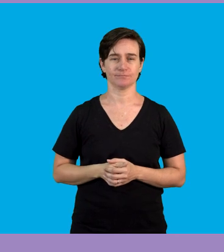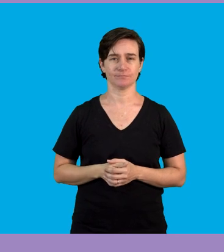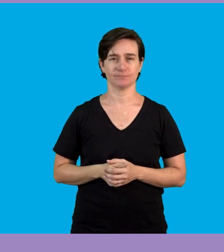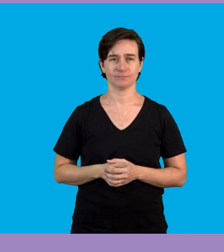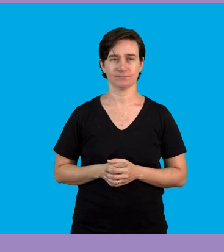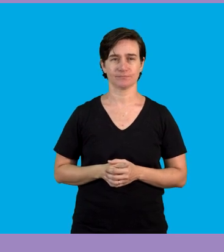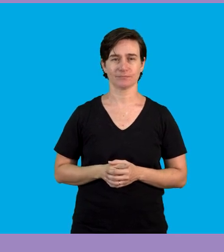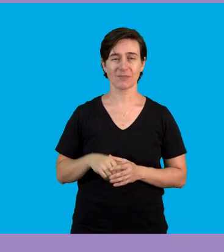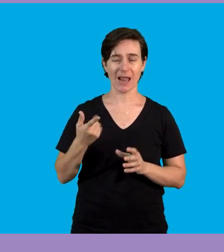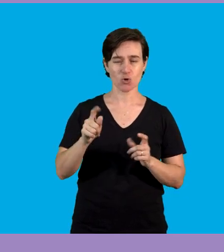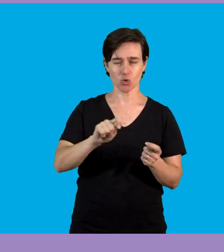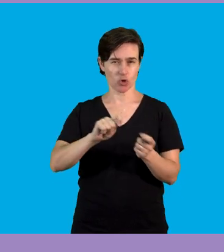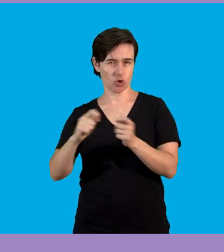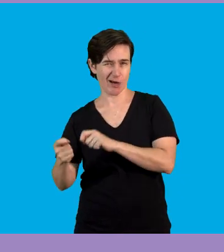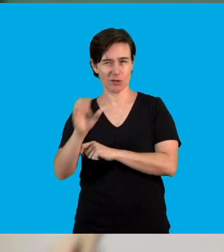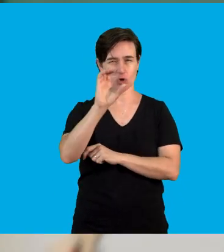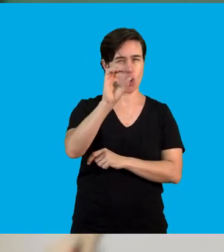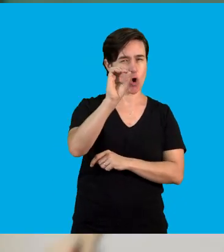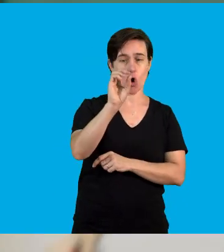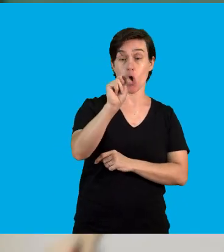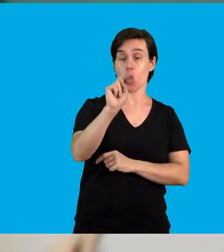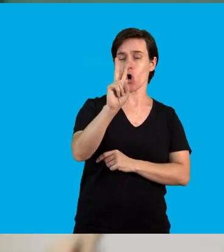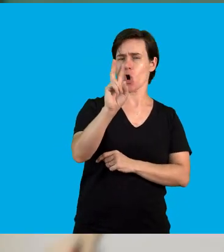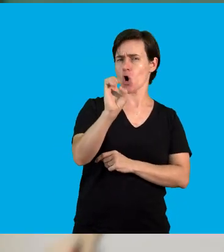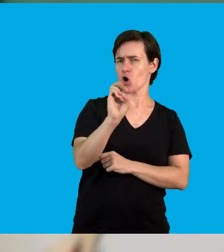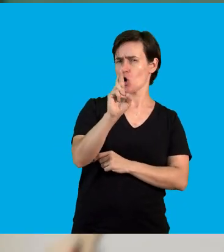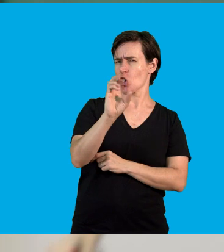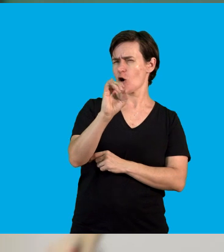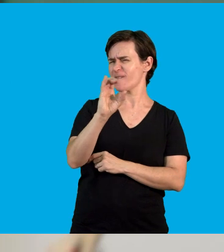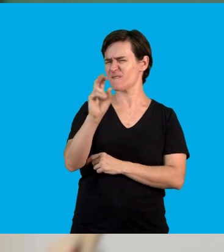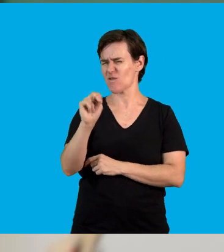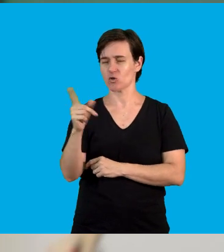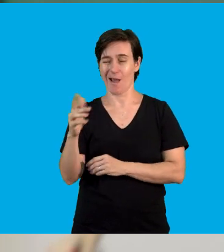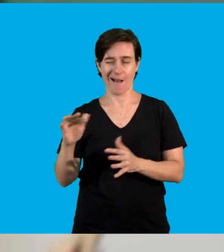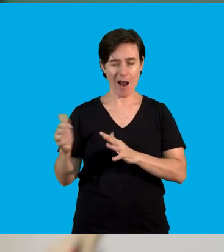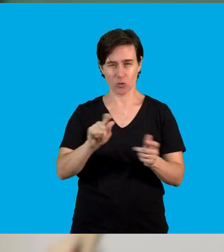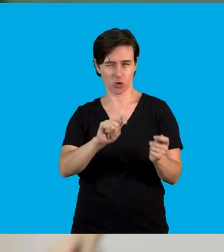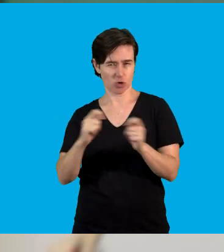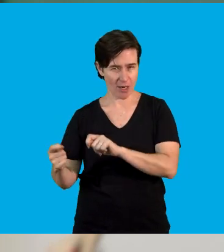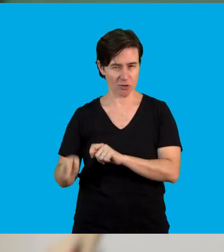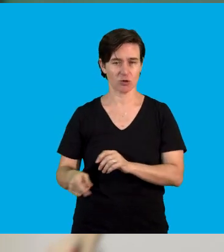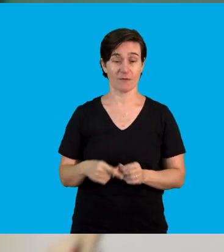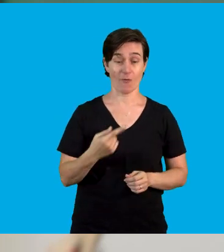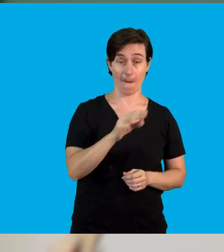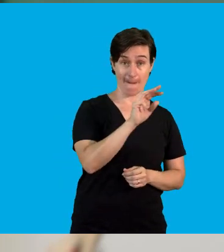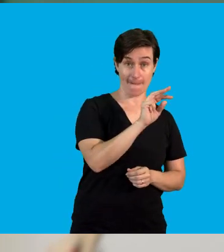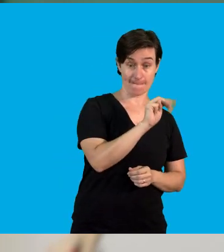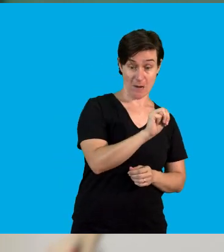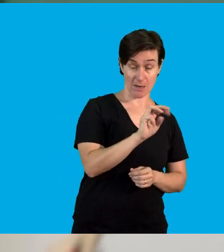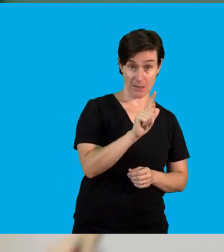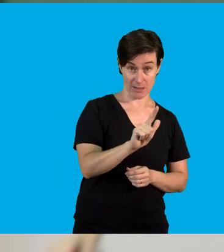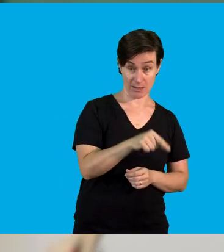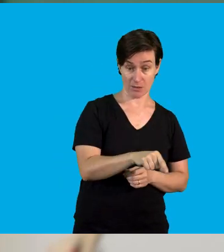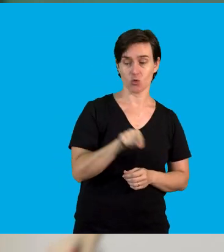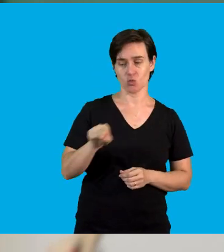Let's now look at conversions. Remember, we said we are going to look at a pre-knowledge of how to convert milliliters